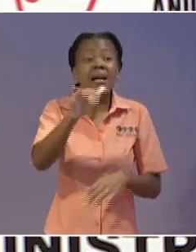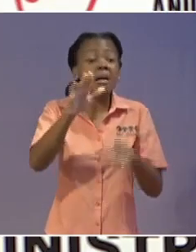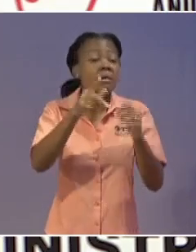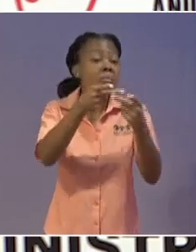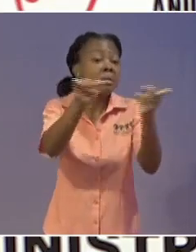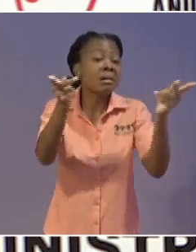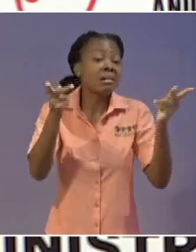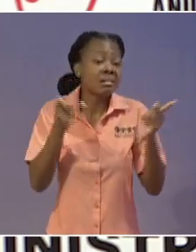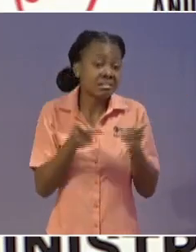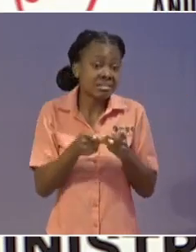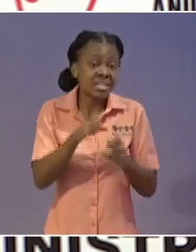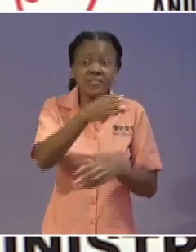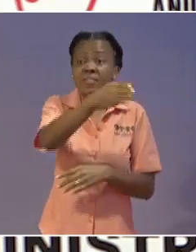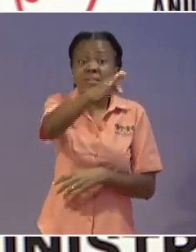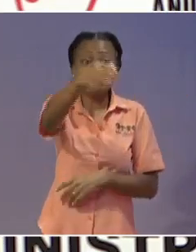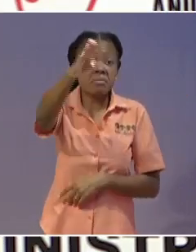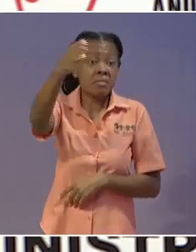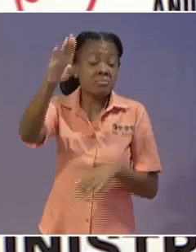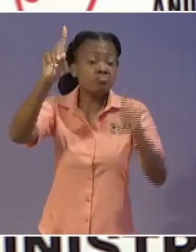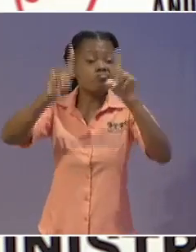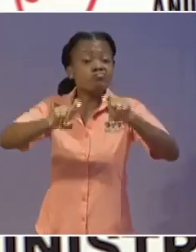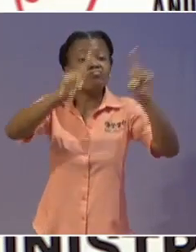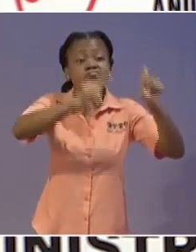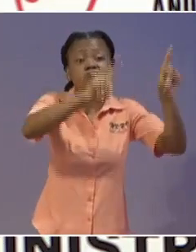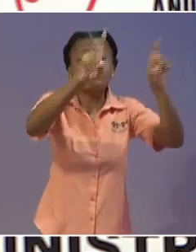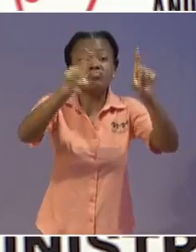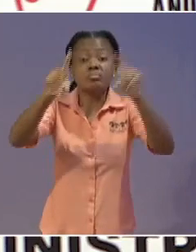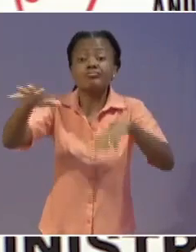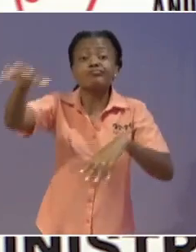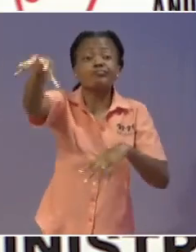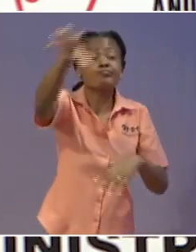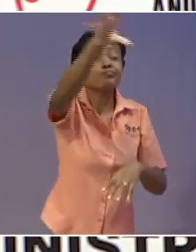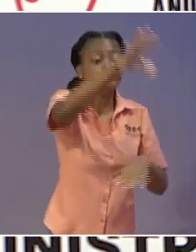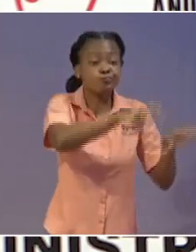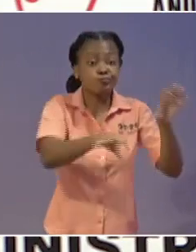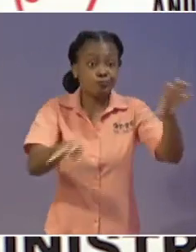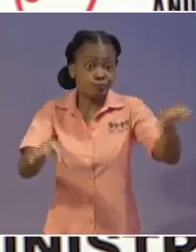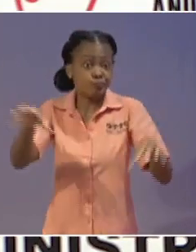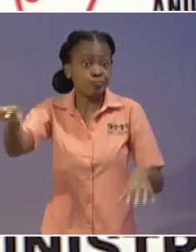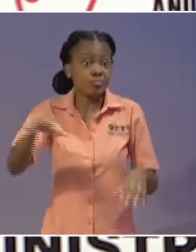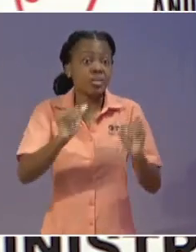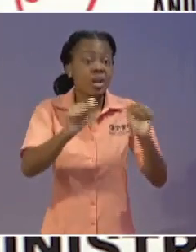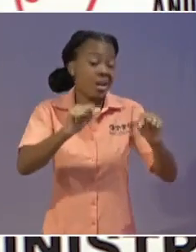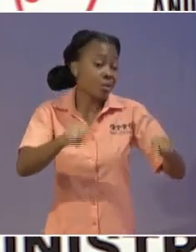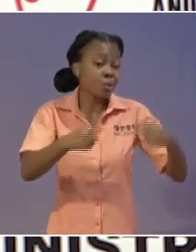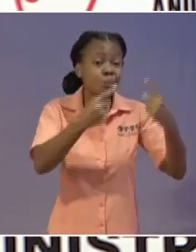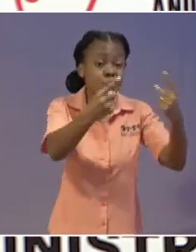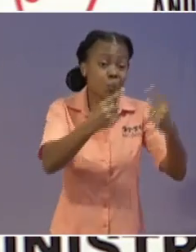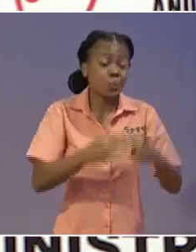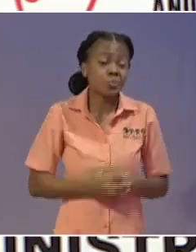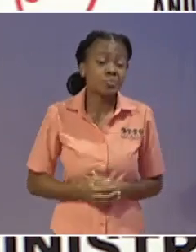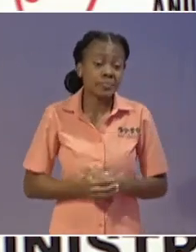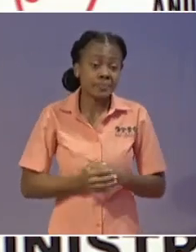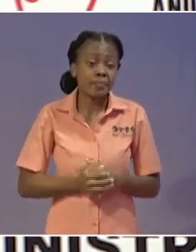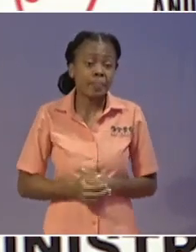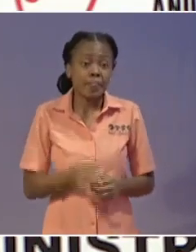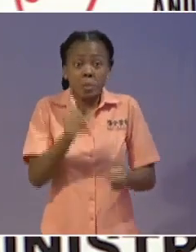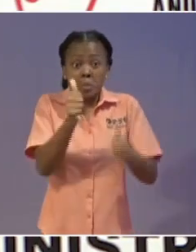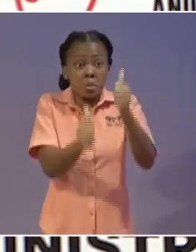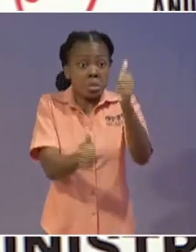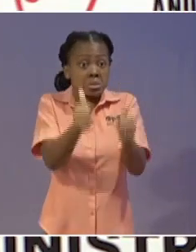public system. We have about 11 already approved private sites that persons can go in, they can walk in, they can drive in at any point in